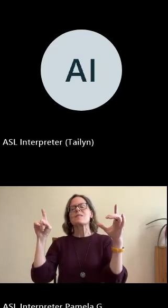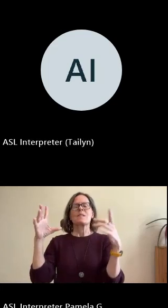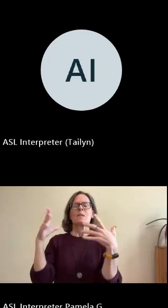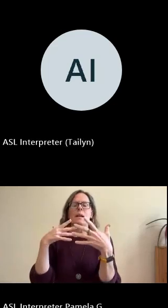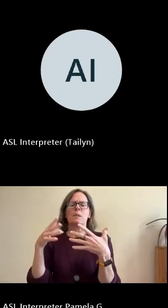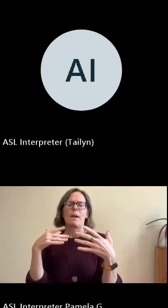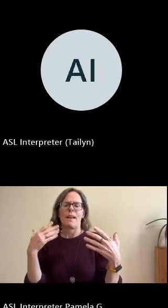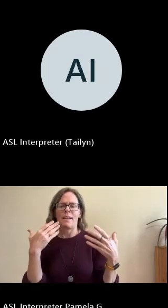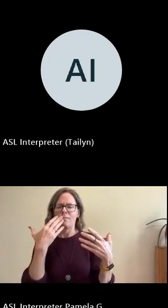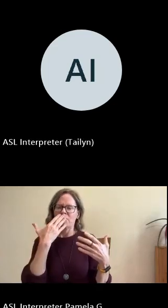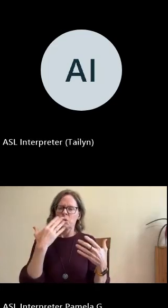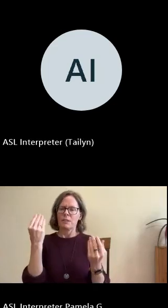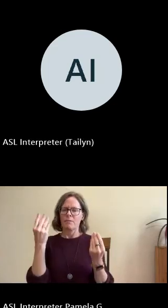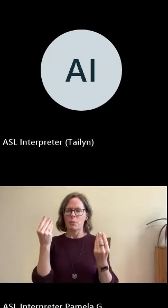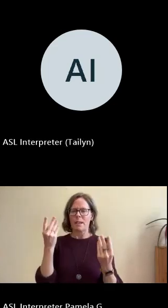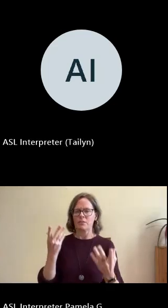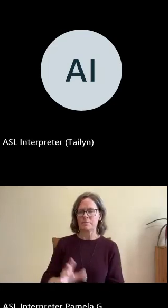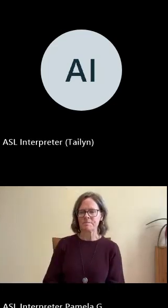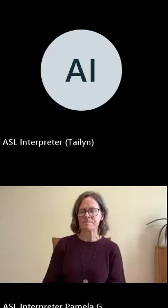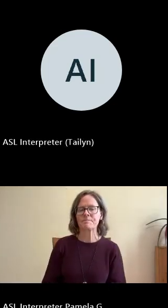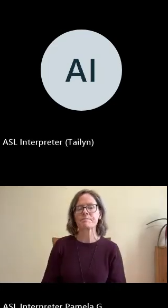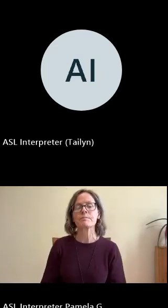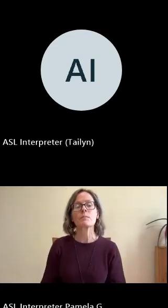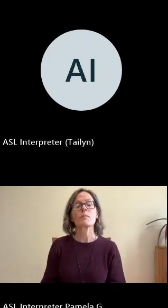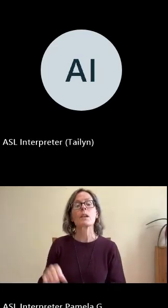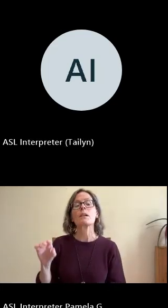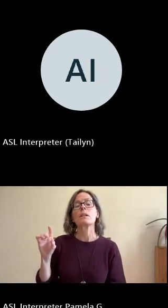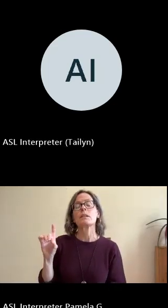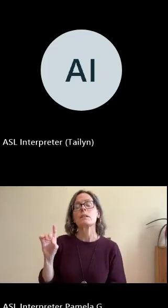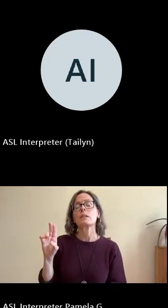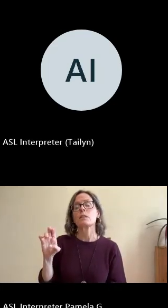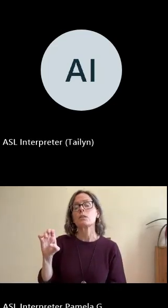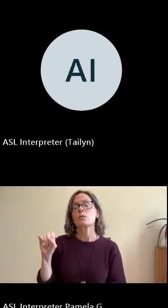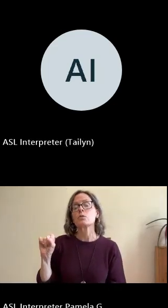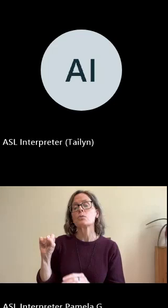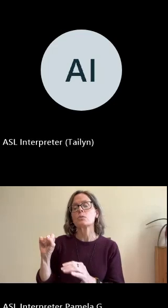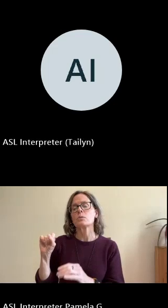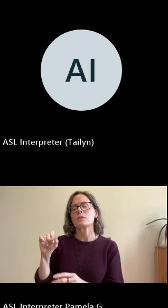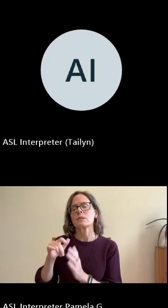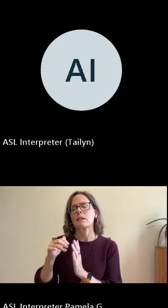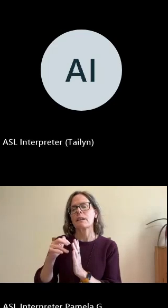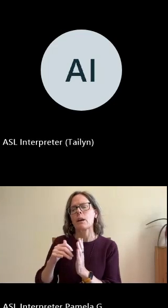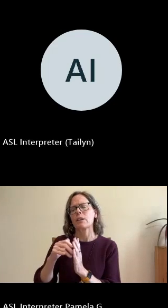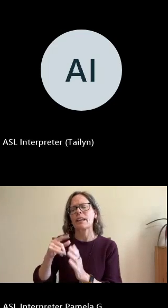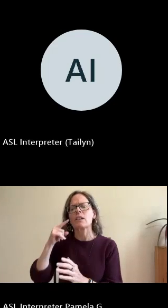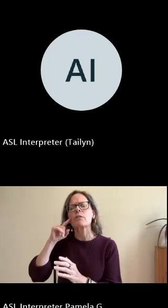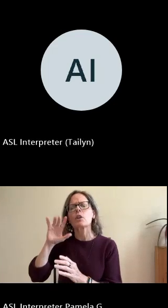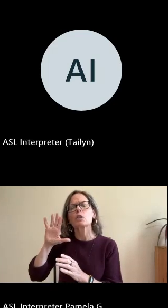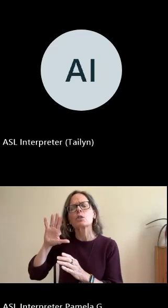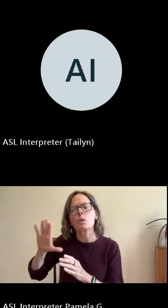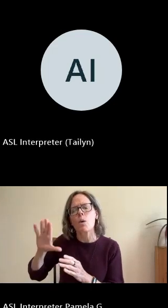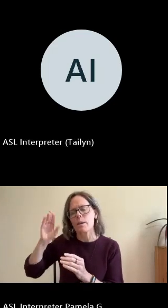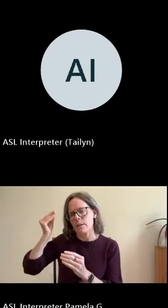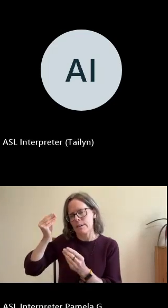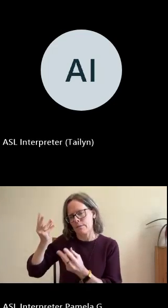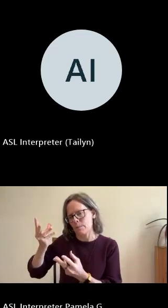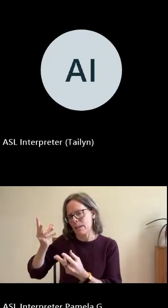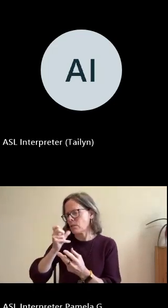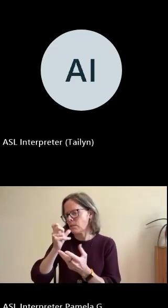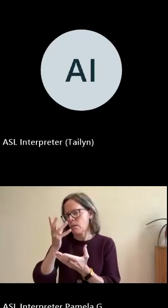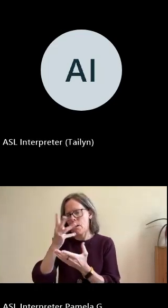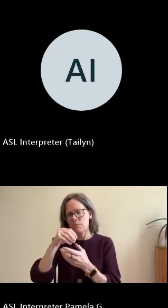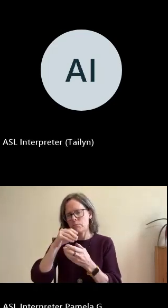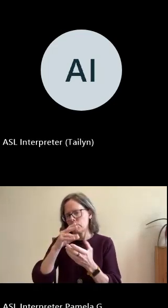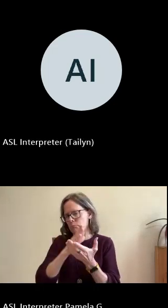some handy information there. We have the dues calculator here, which is just for your reference. It's not part of the sign up